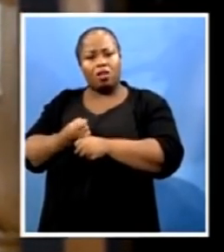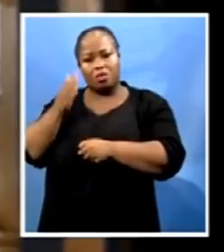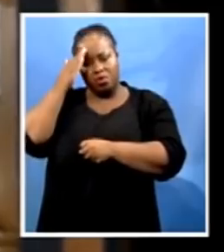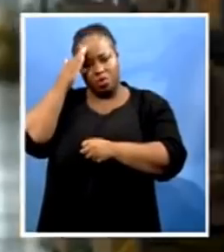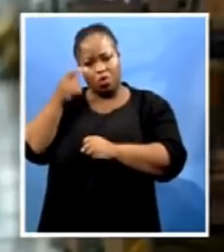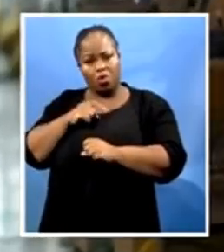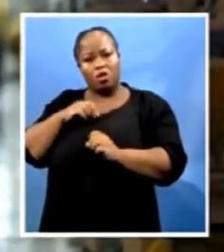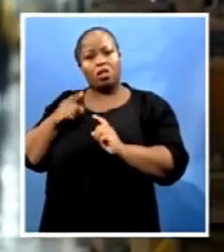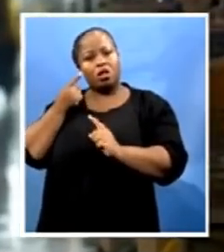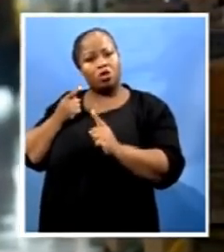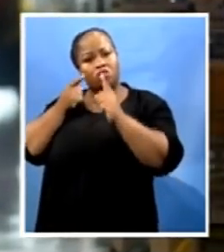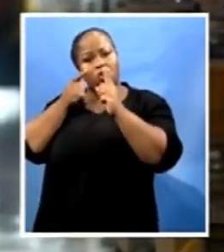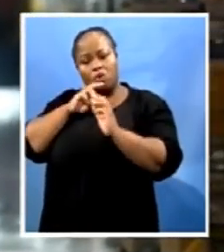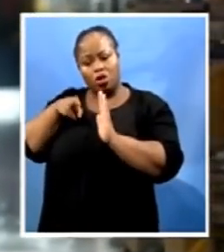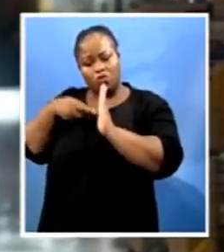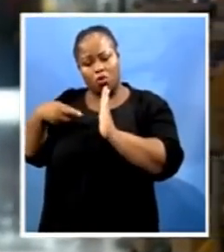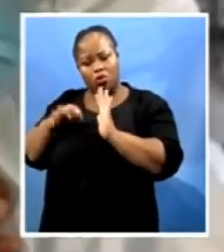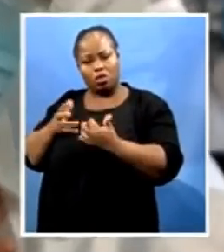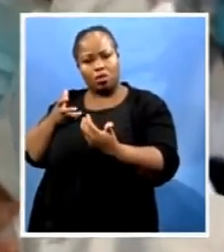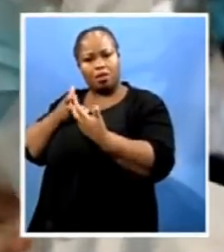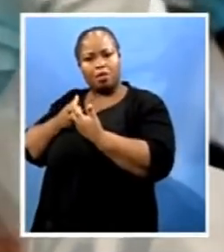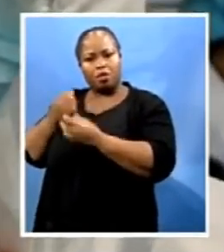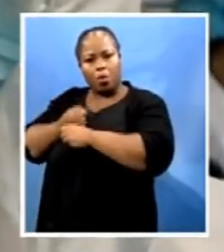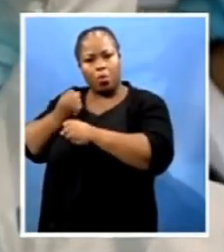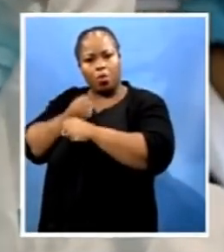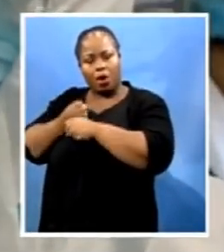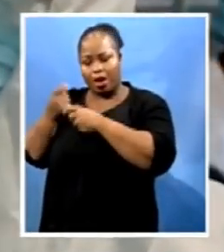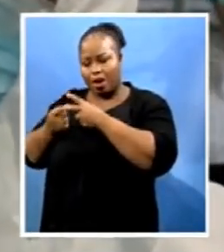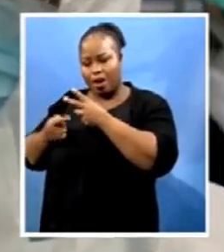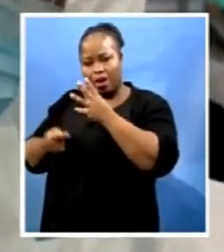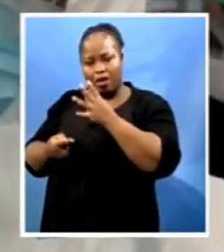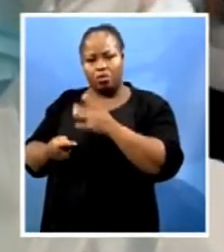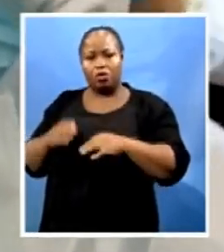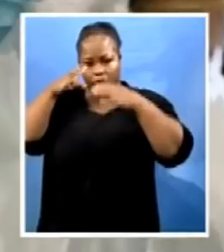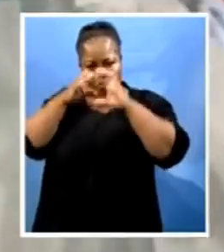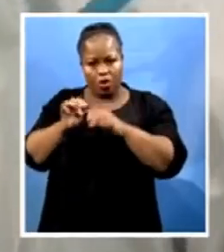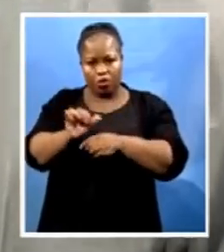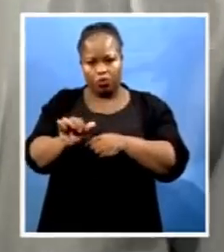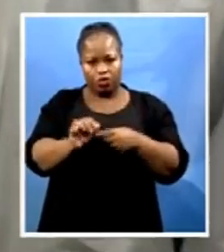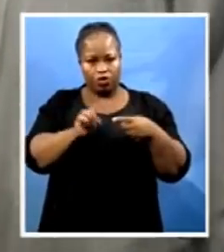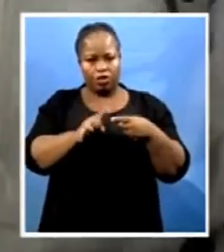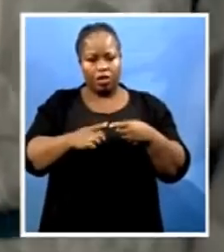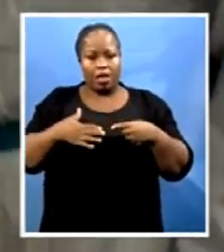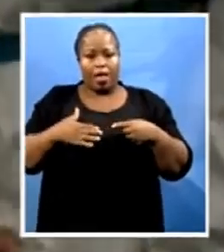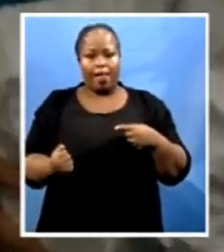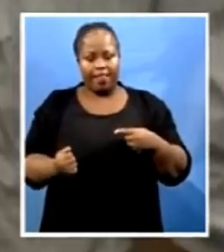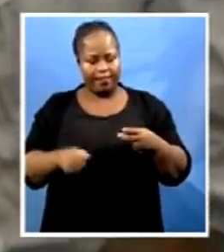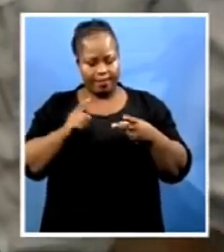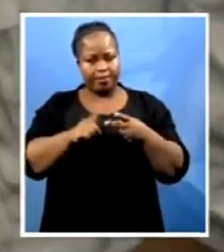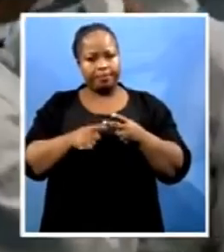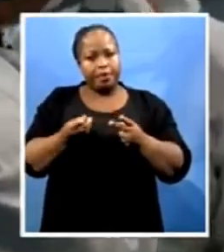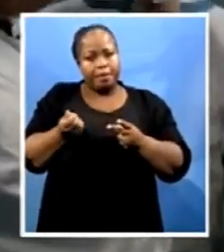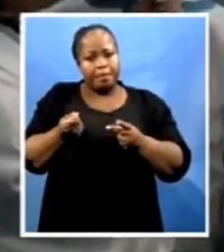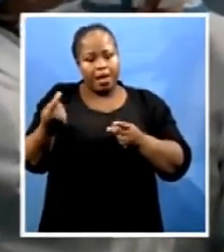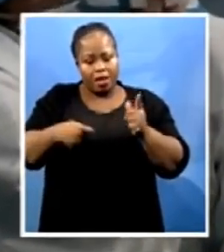main effort areas of health, fundraising, and humanitarian effort and the Solidarity